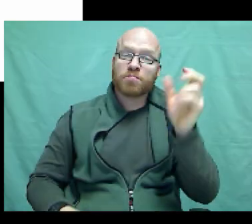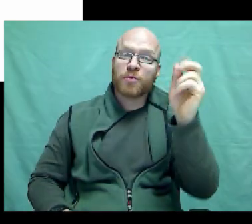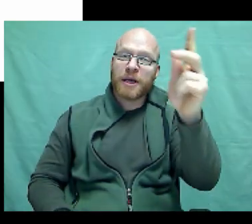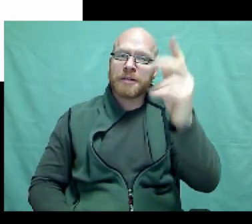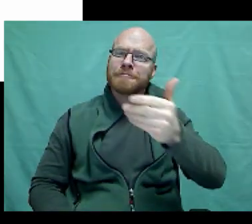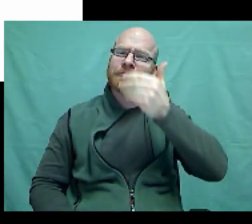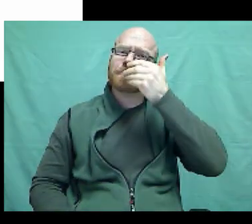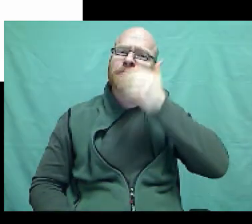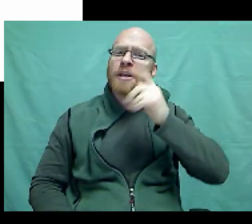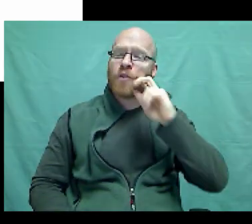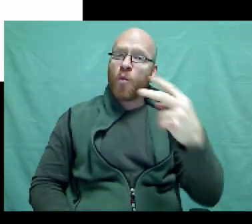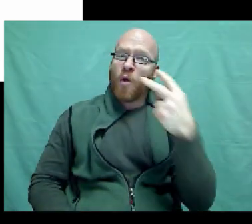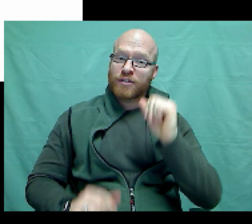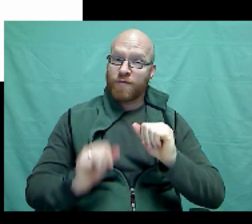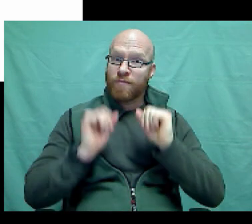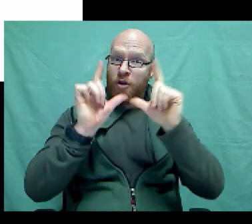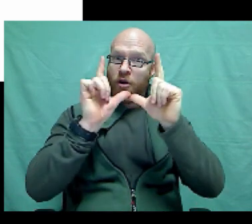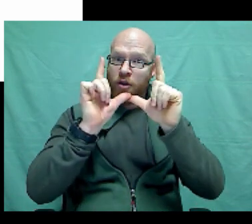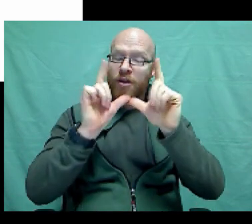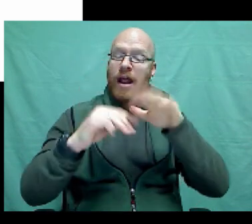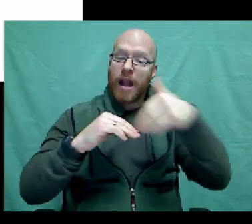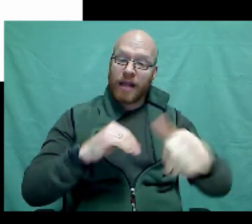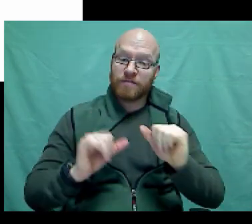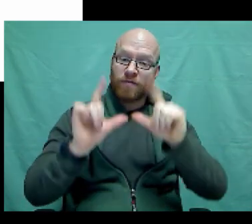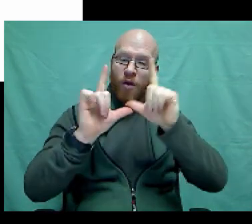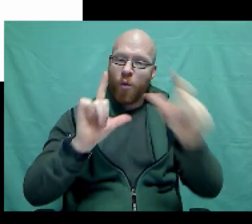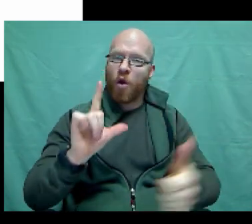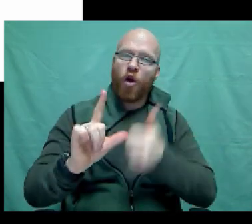this will equal 5,018.